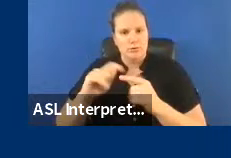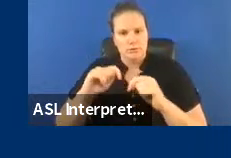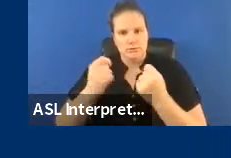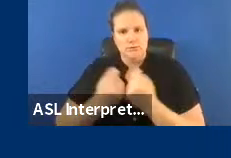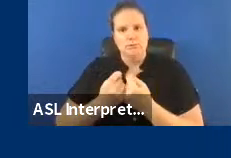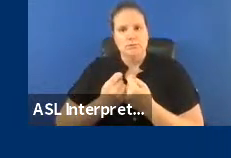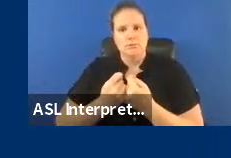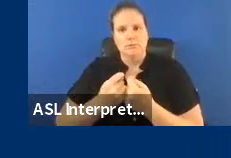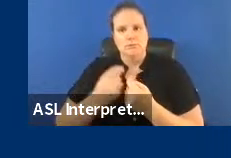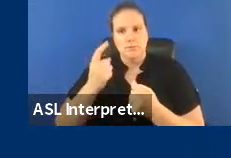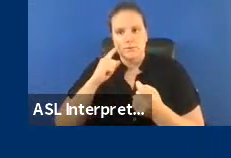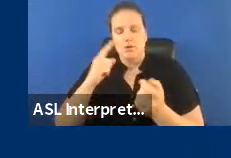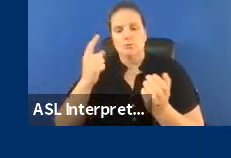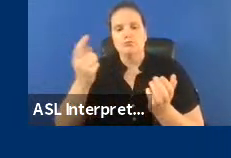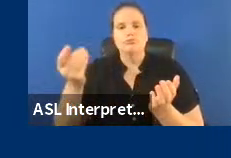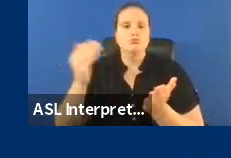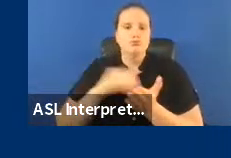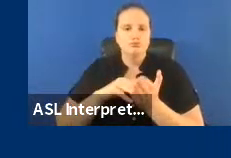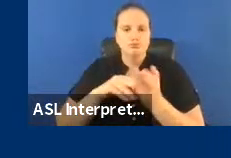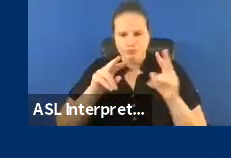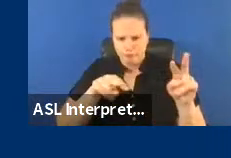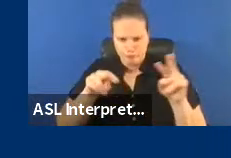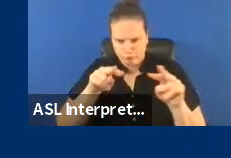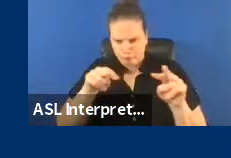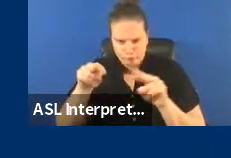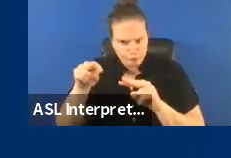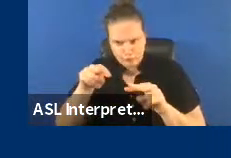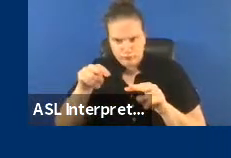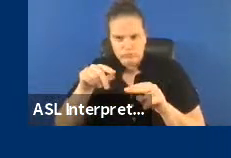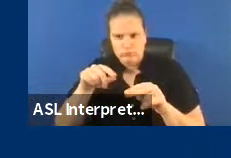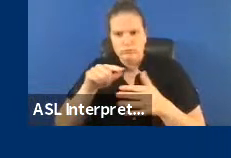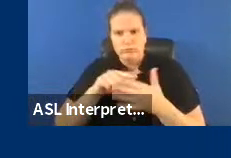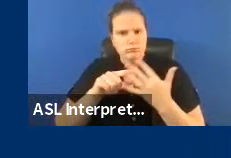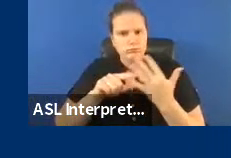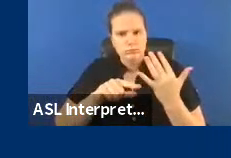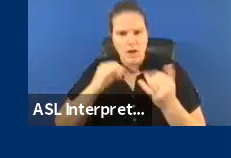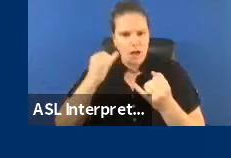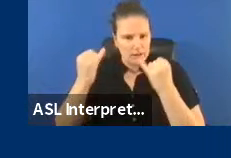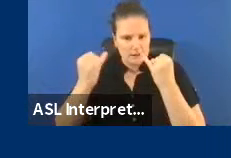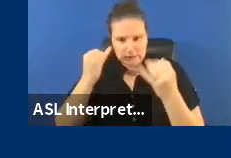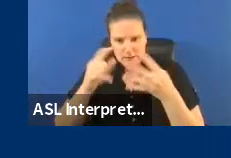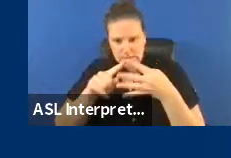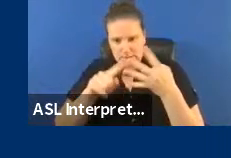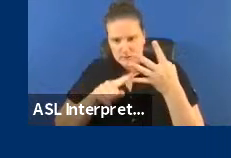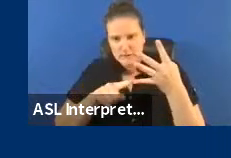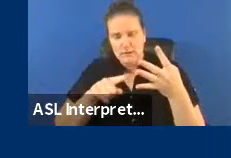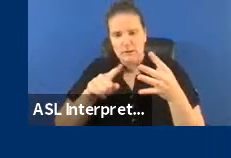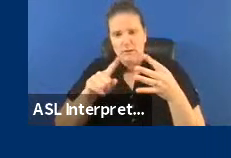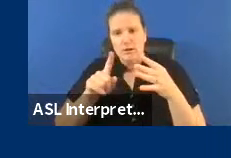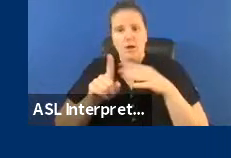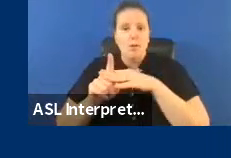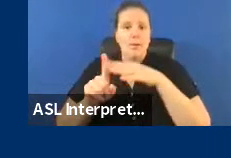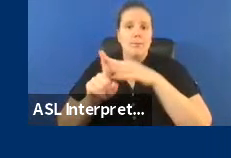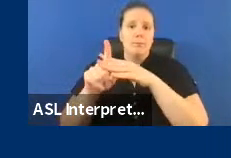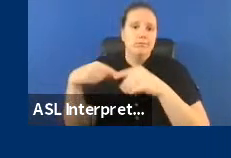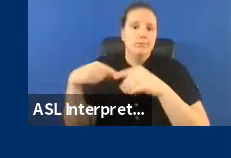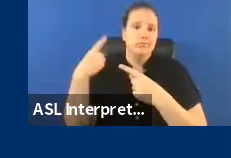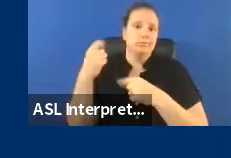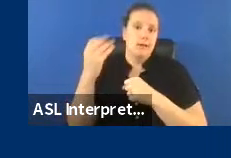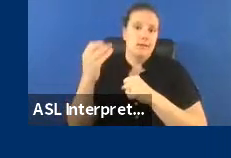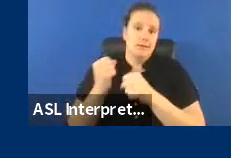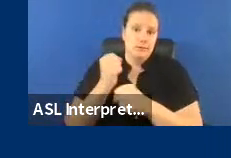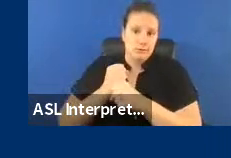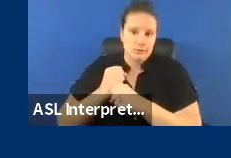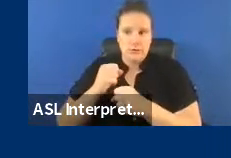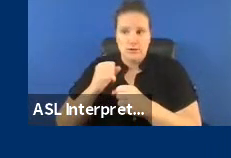for re-looking at these ideas that have come up over the years. They